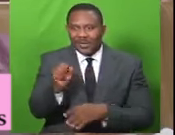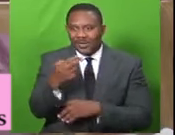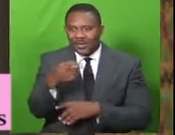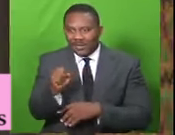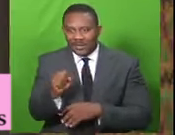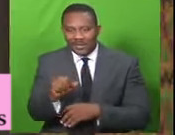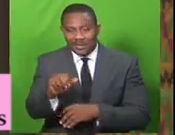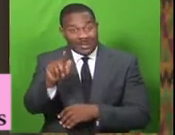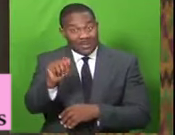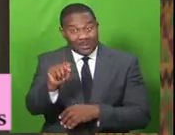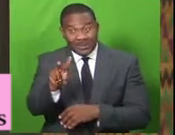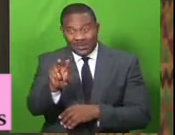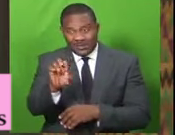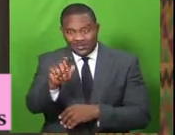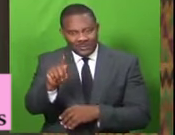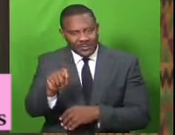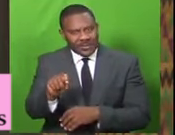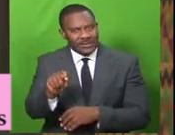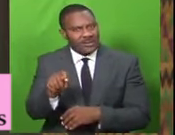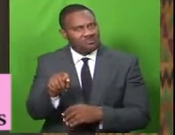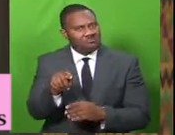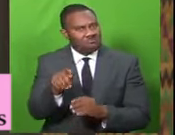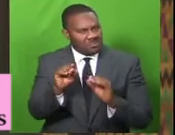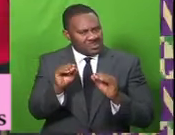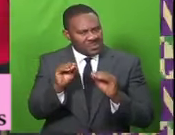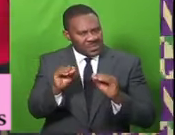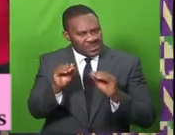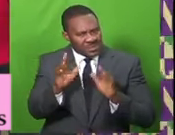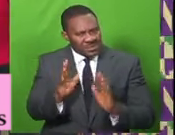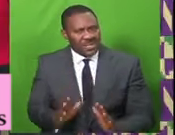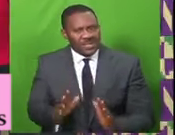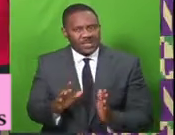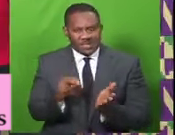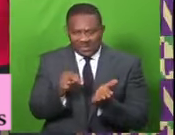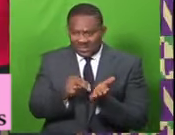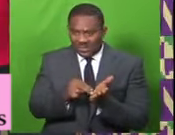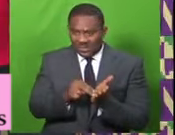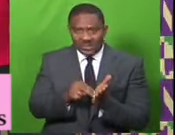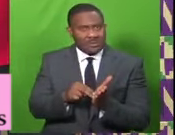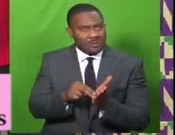and paid teacher and nursing training allowances. Our electricity